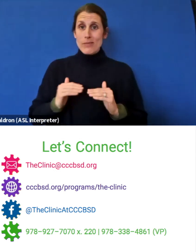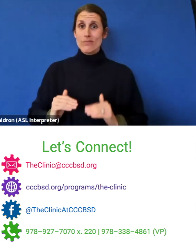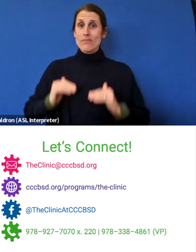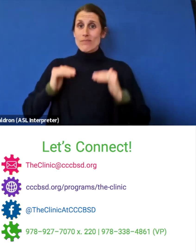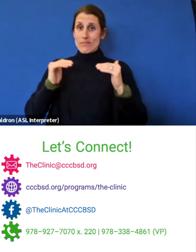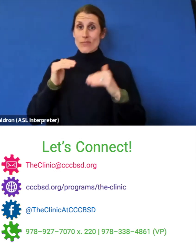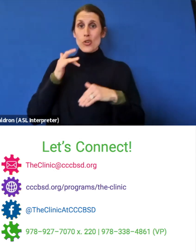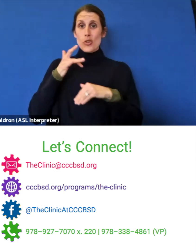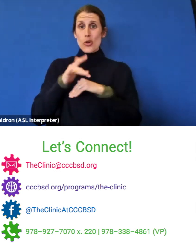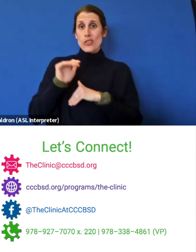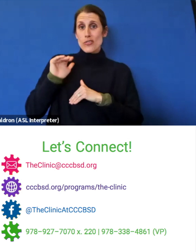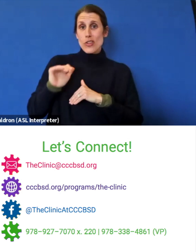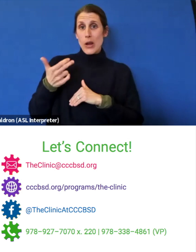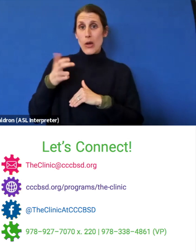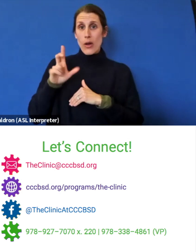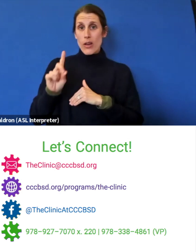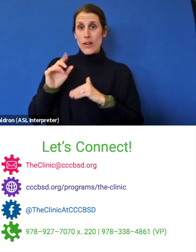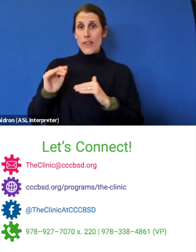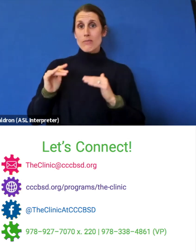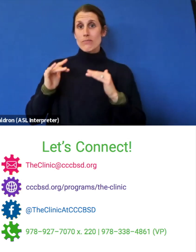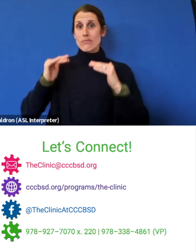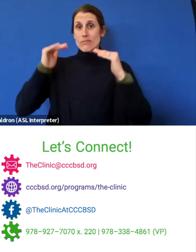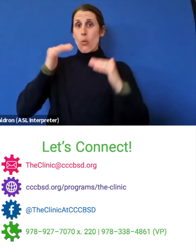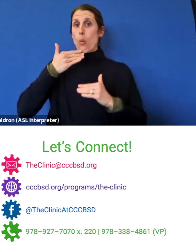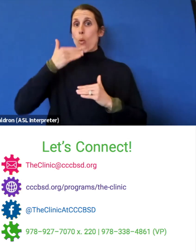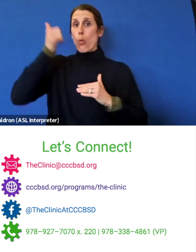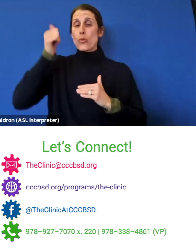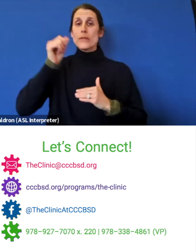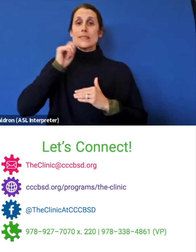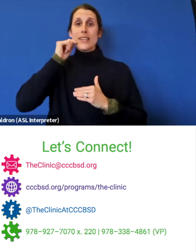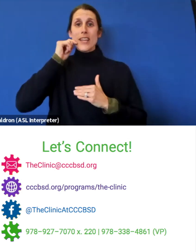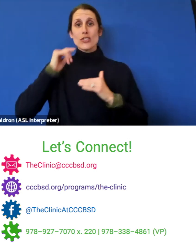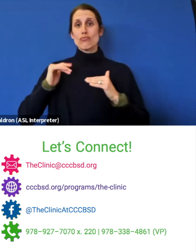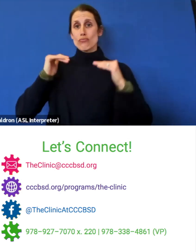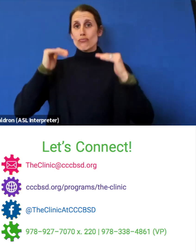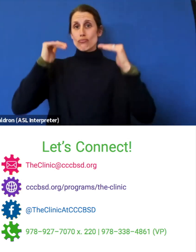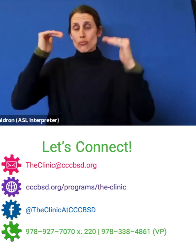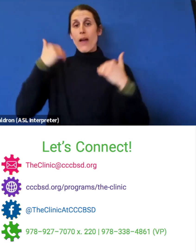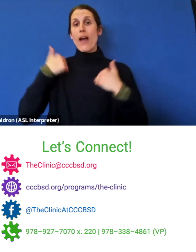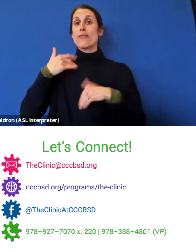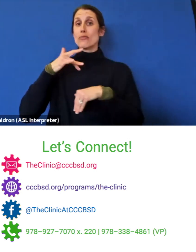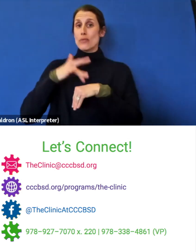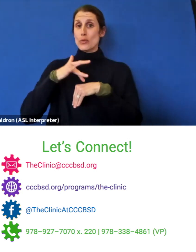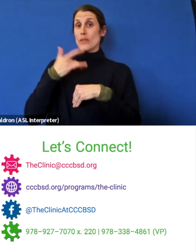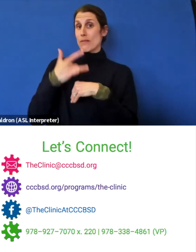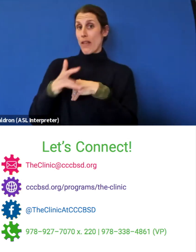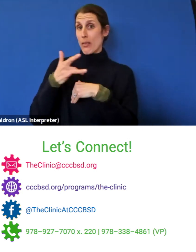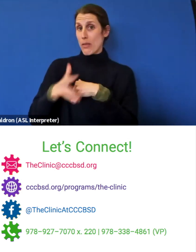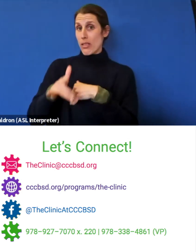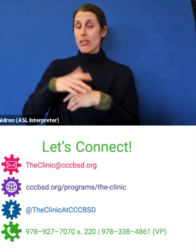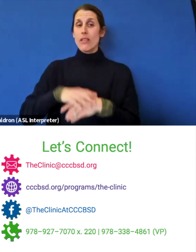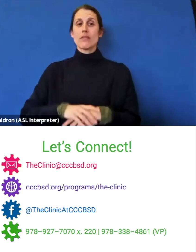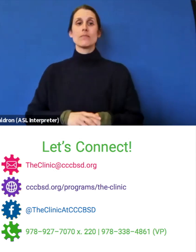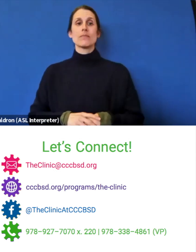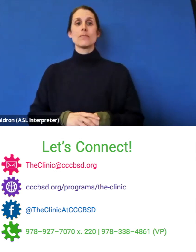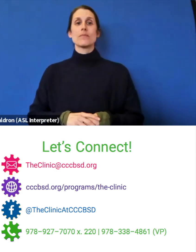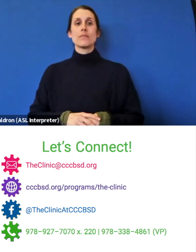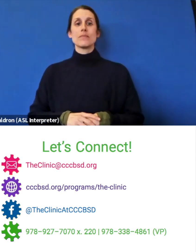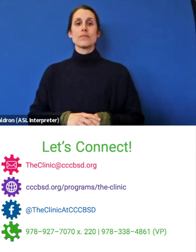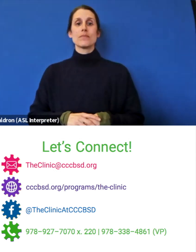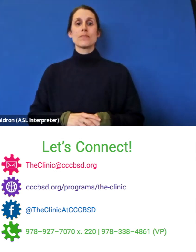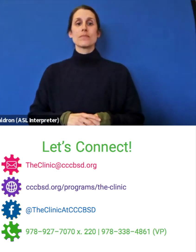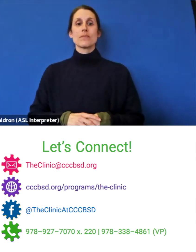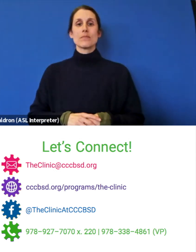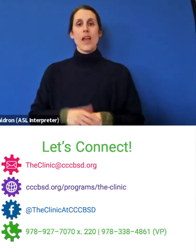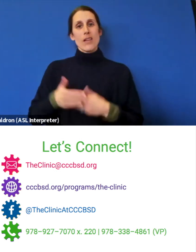older children and adolescents. So those are some resources. I do have some opportunities for conferences coming up where I'll